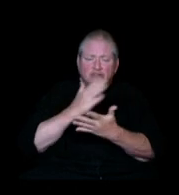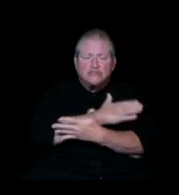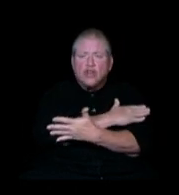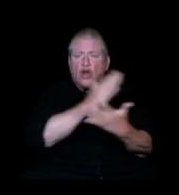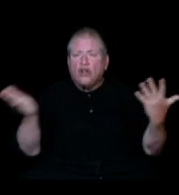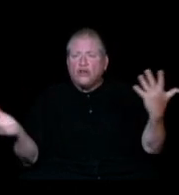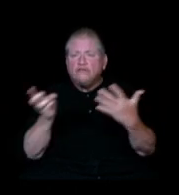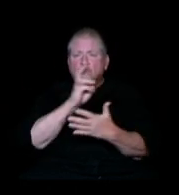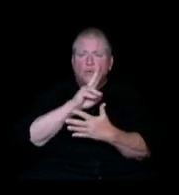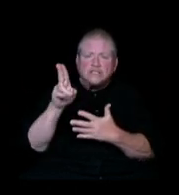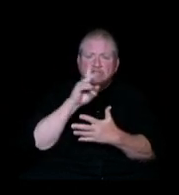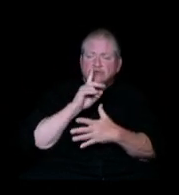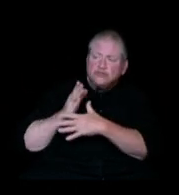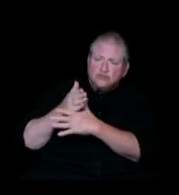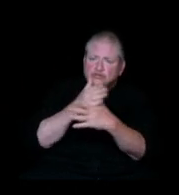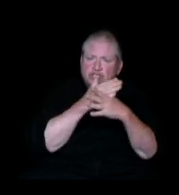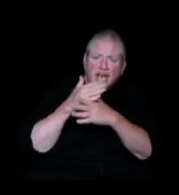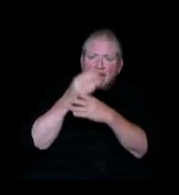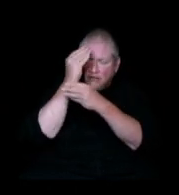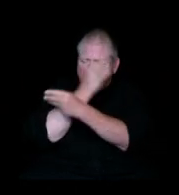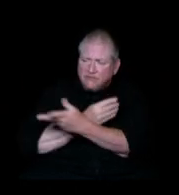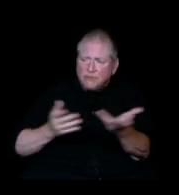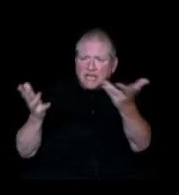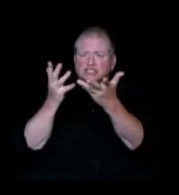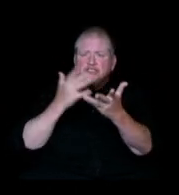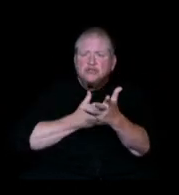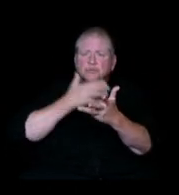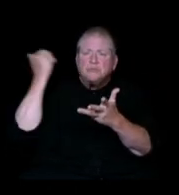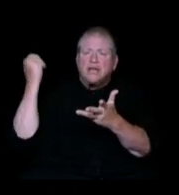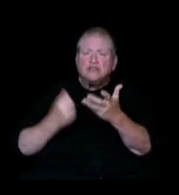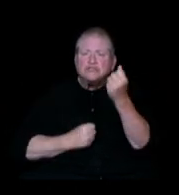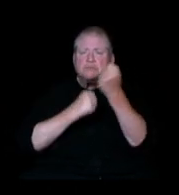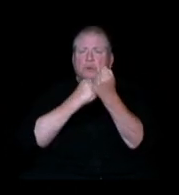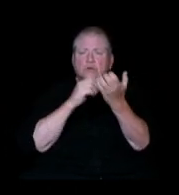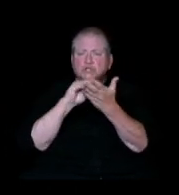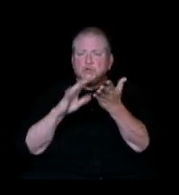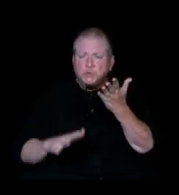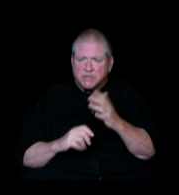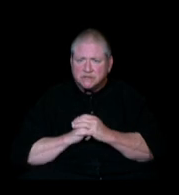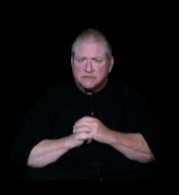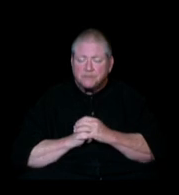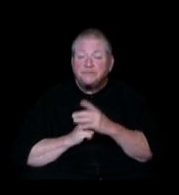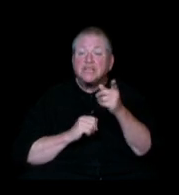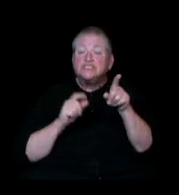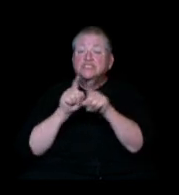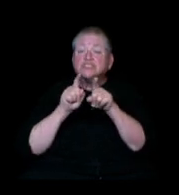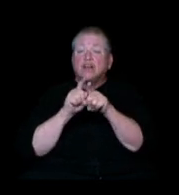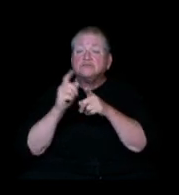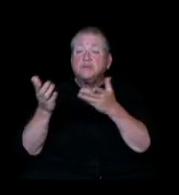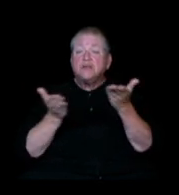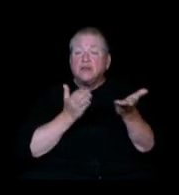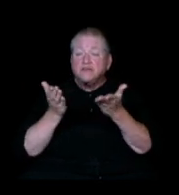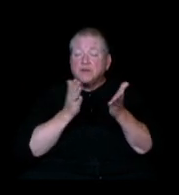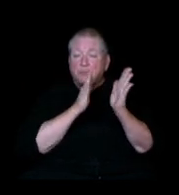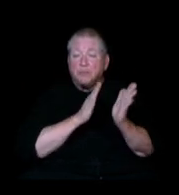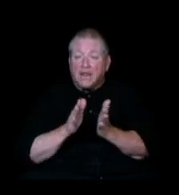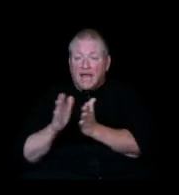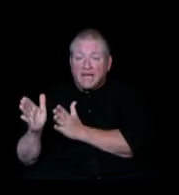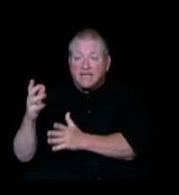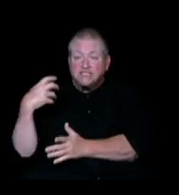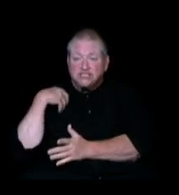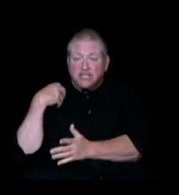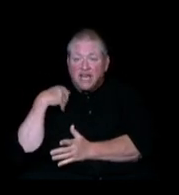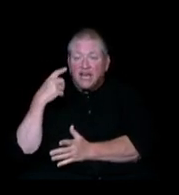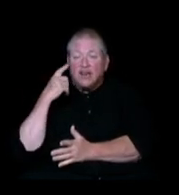the institution to share information with each other to better support students. Sarah has also served as the planning section